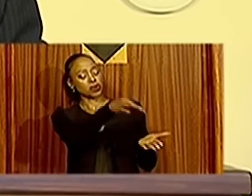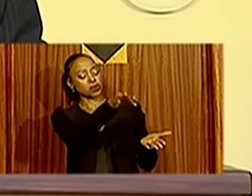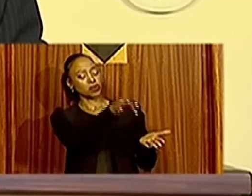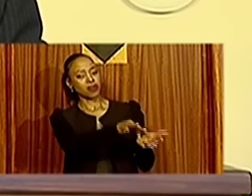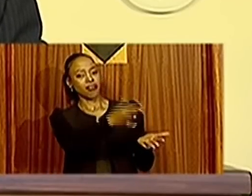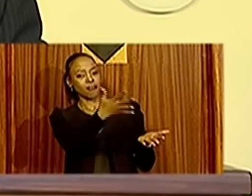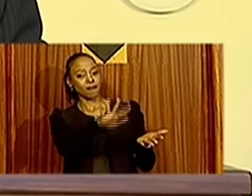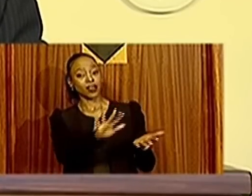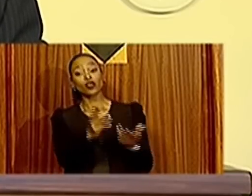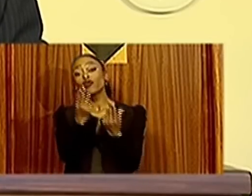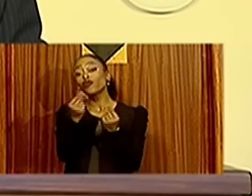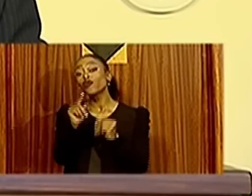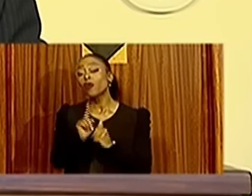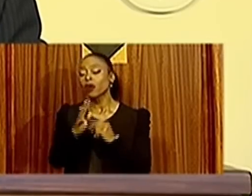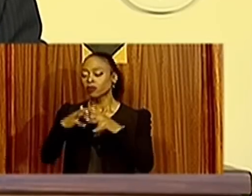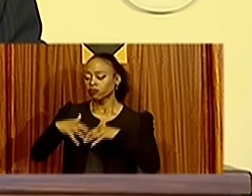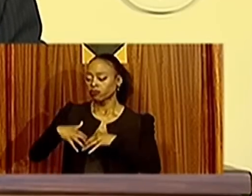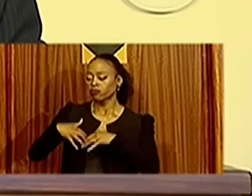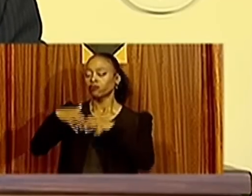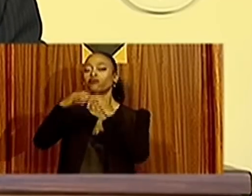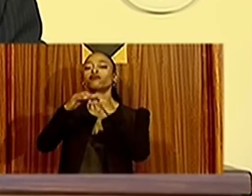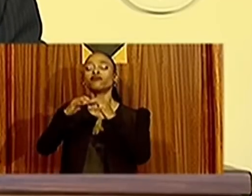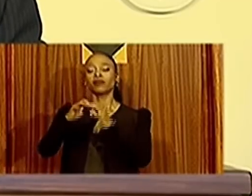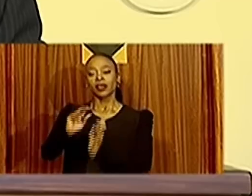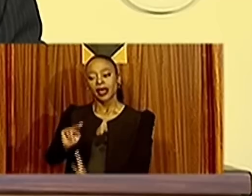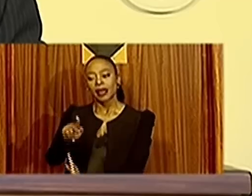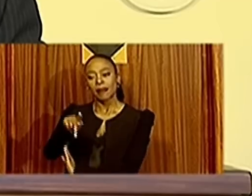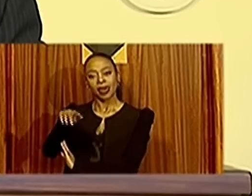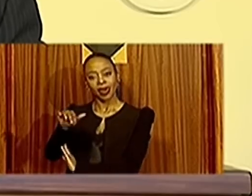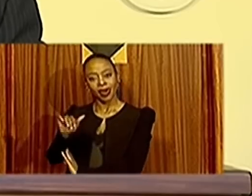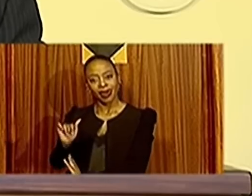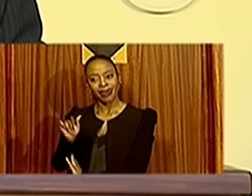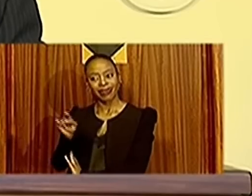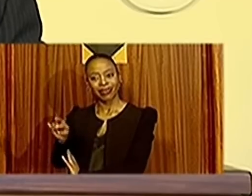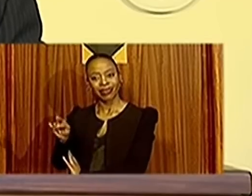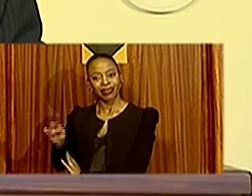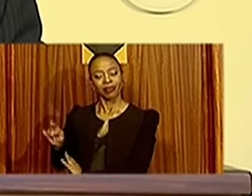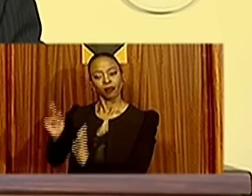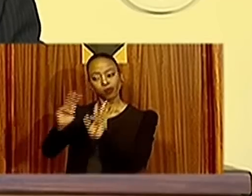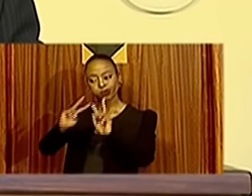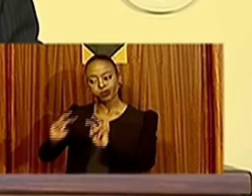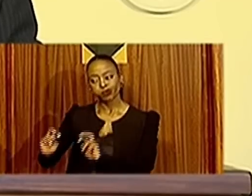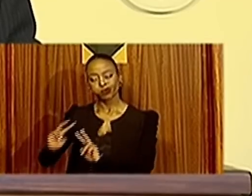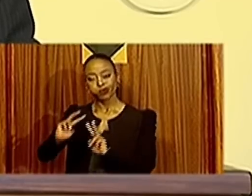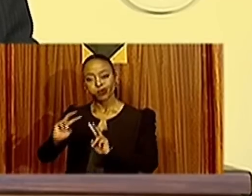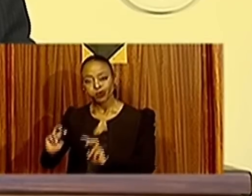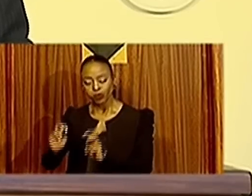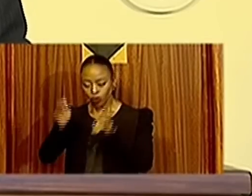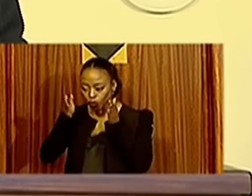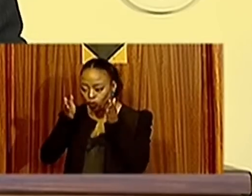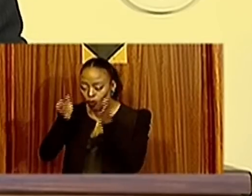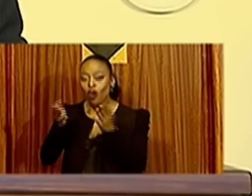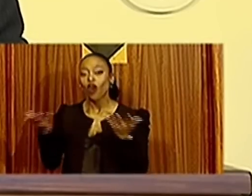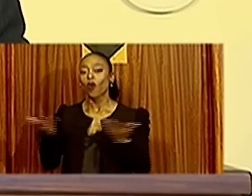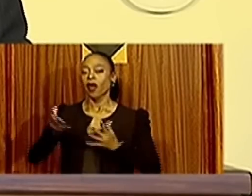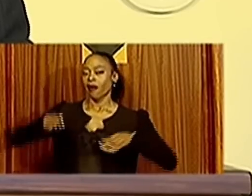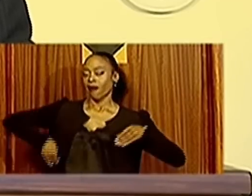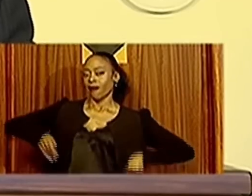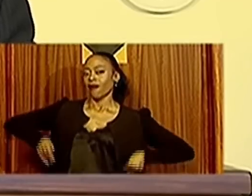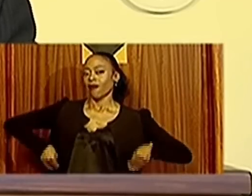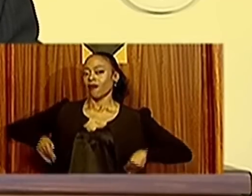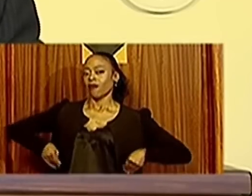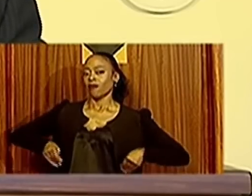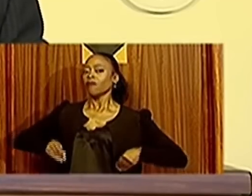the National Prosecuting Agency's Investigating Directorate against corruption as a